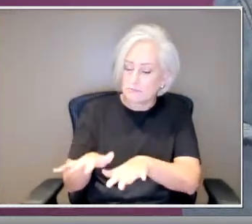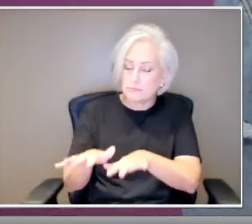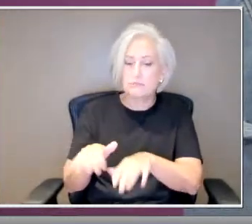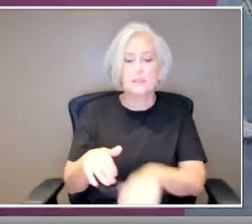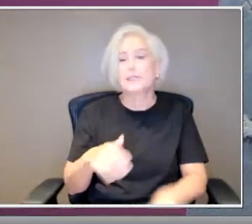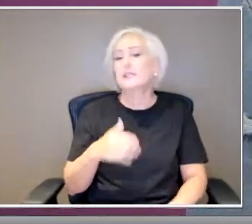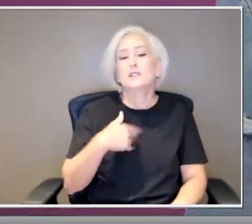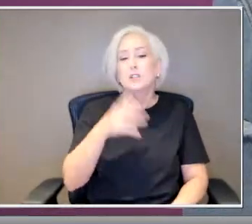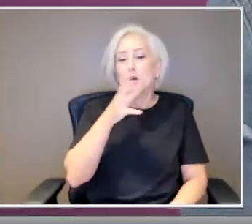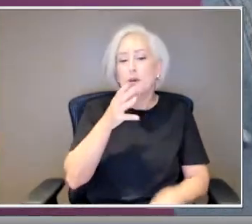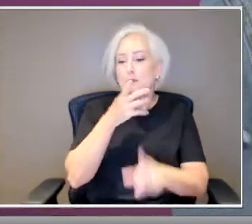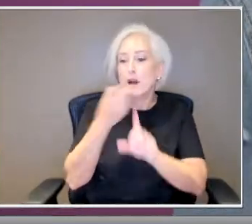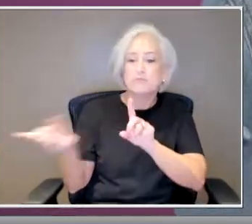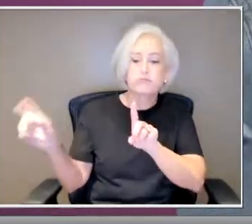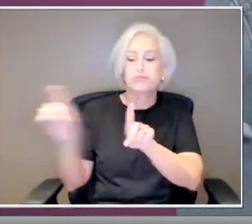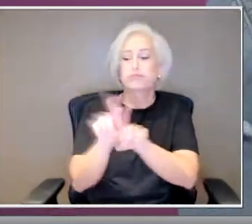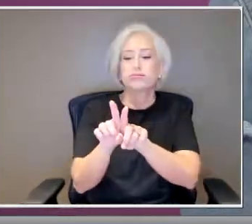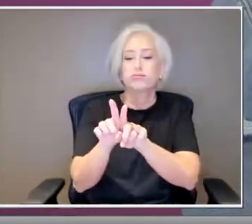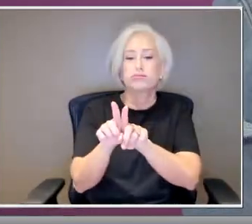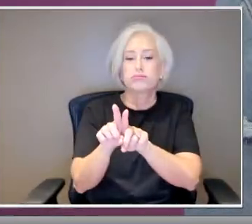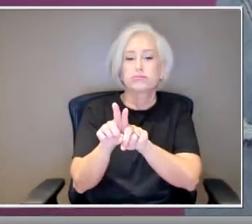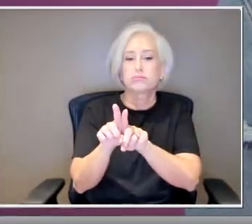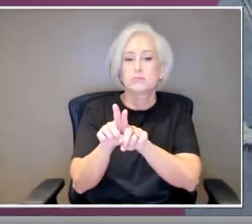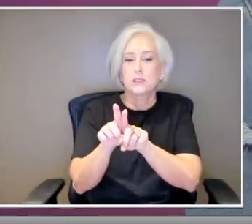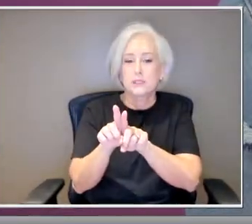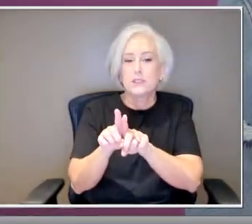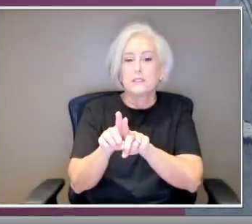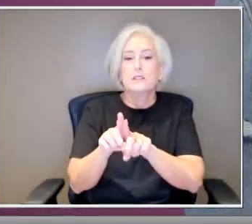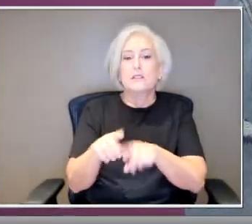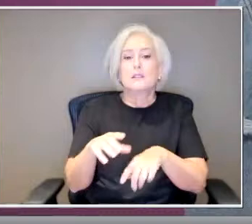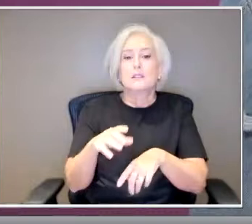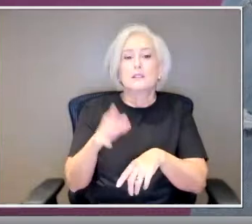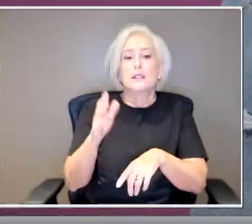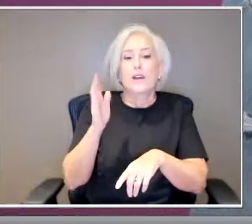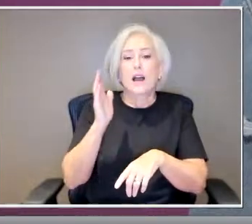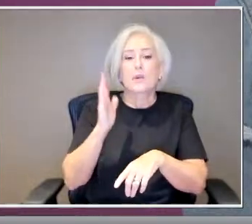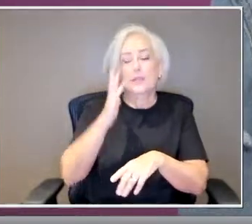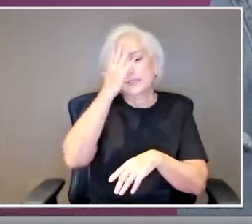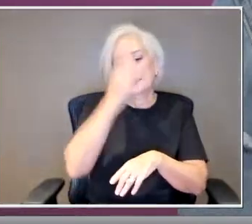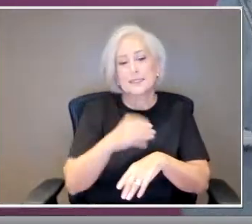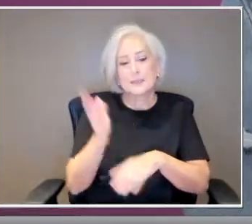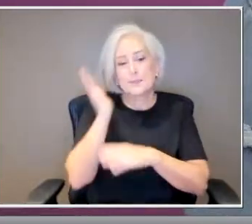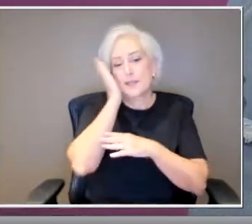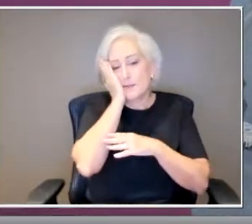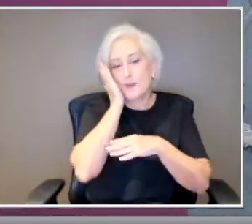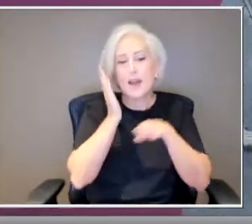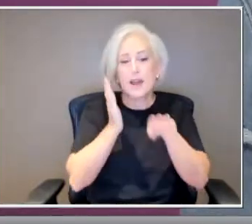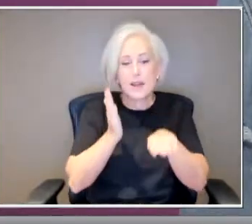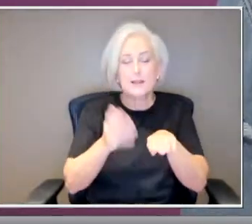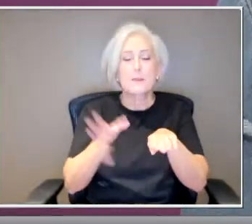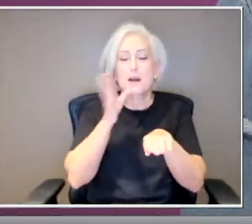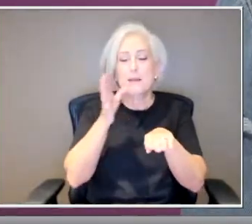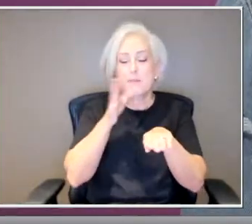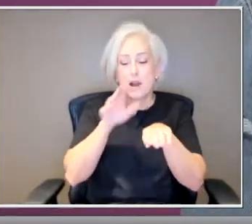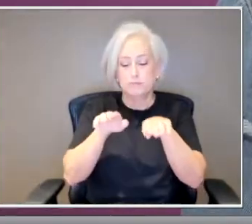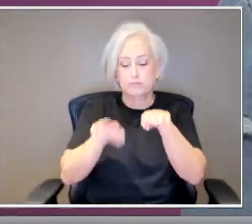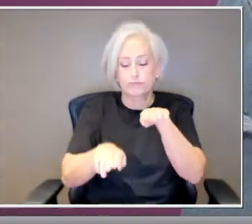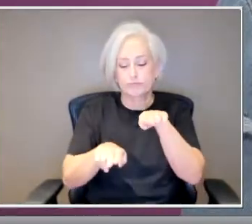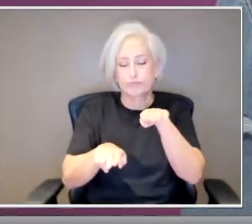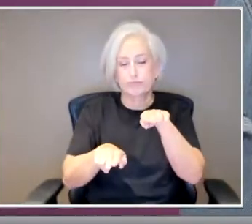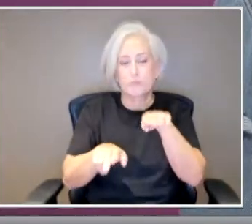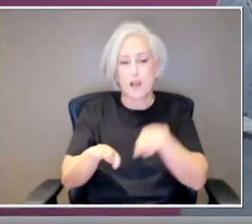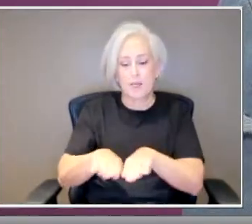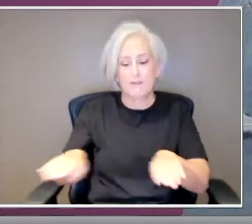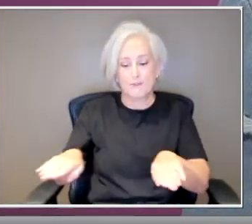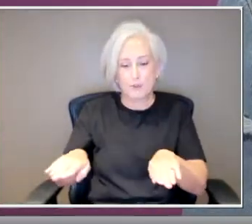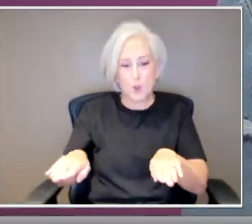there next to me. I'm in the bed. She's laying on the floor on a pallet. And I'm like, okay, I'm ready to get up. And, you know, maybe